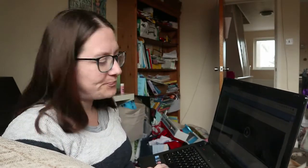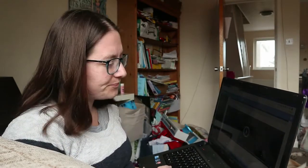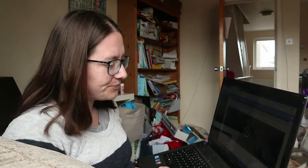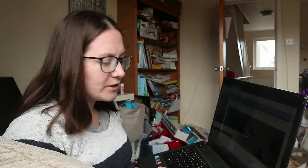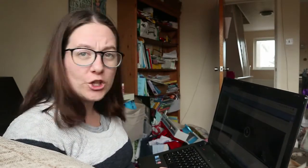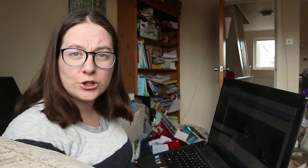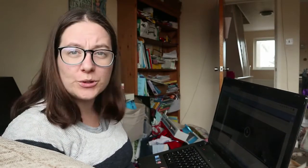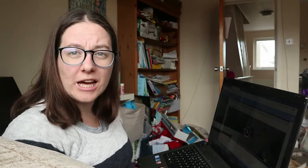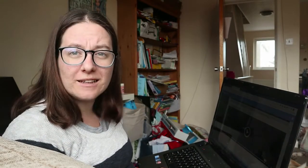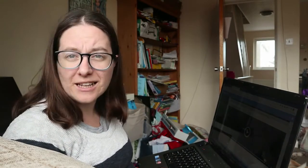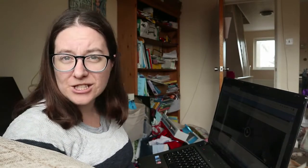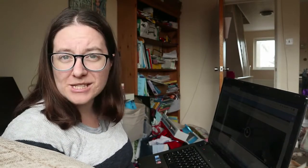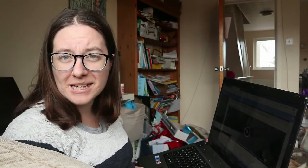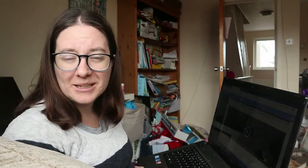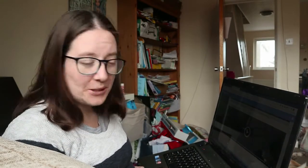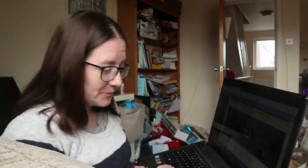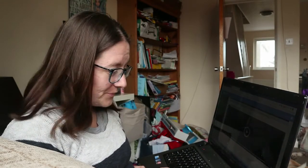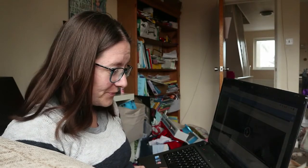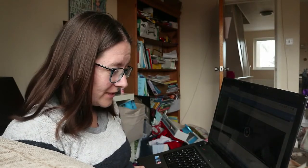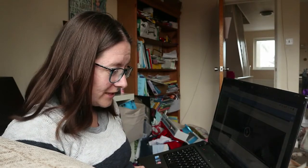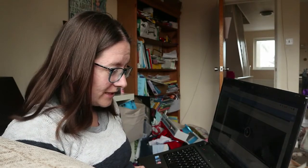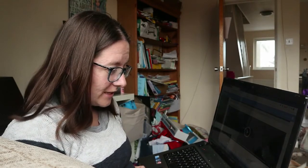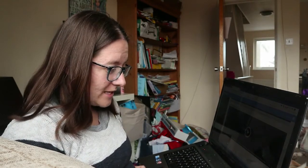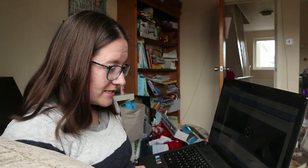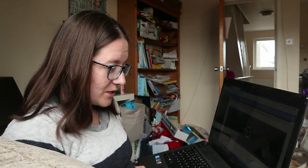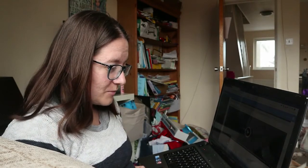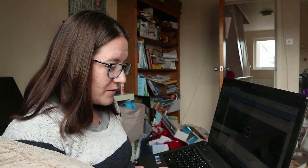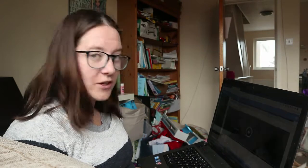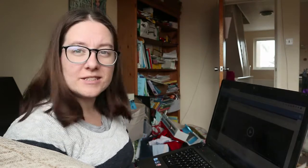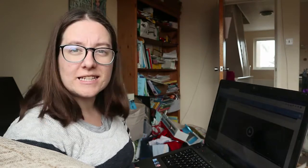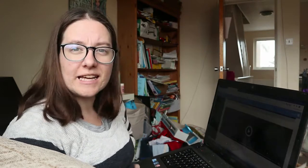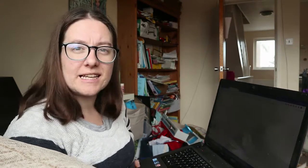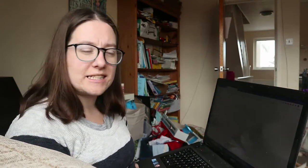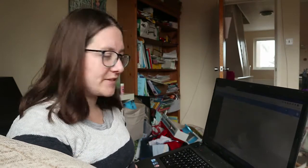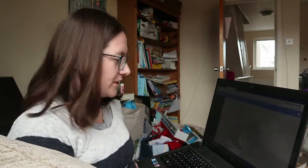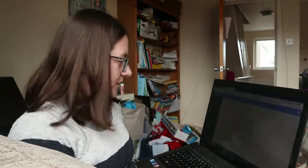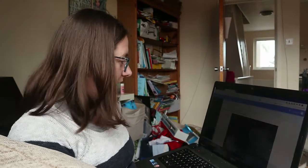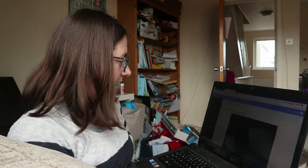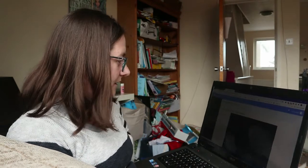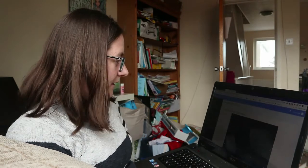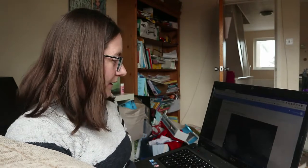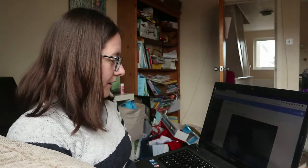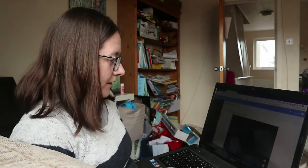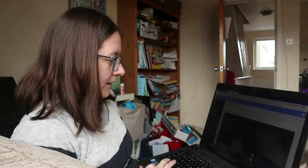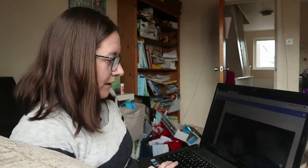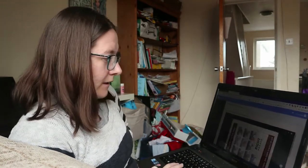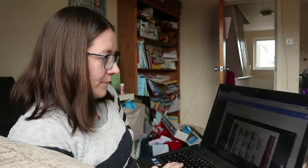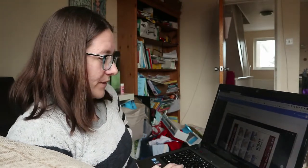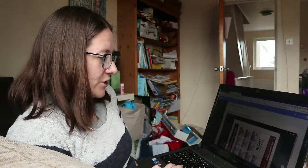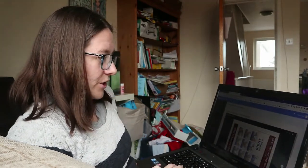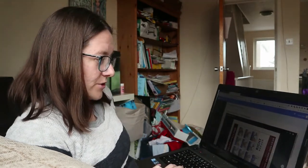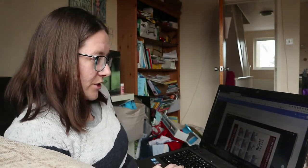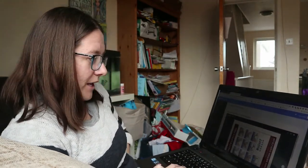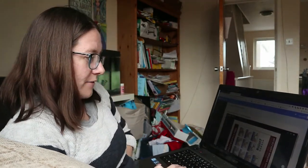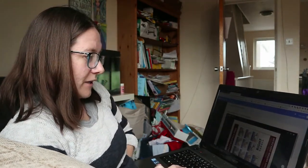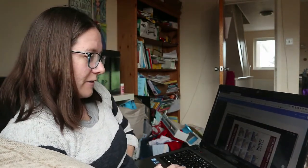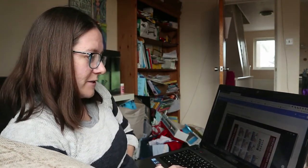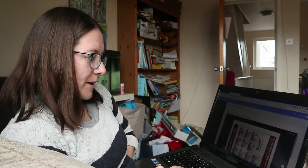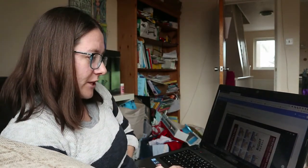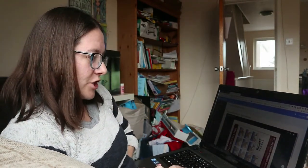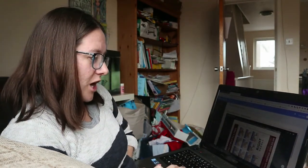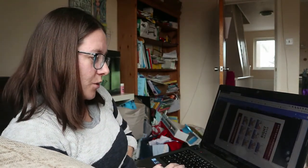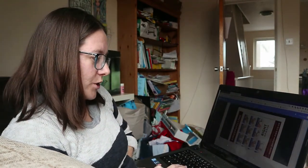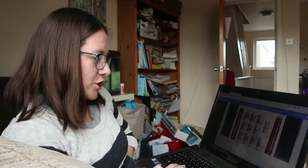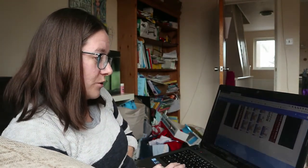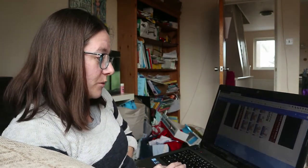New Girl, I just sing a lot. So, moving on to the next activity on here. It shows you a finger